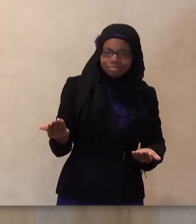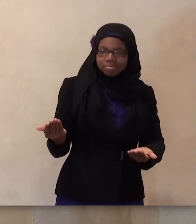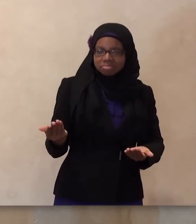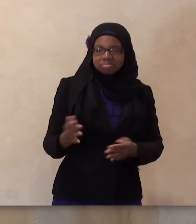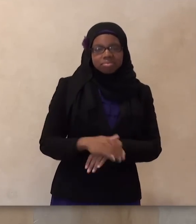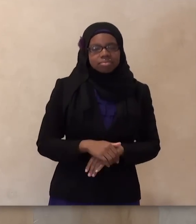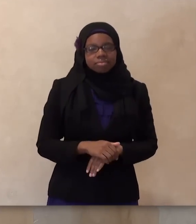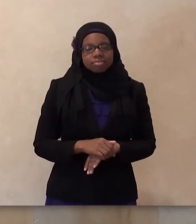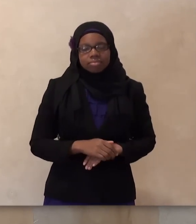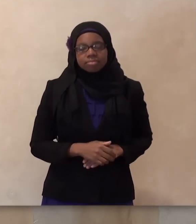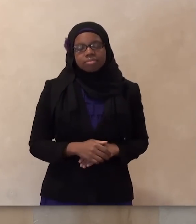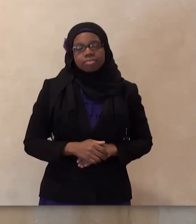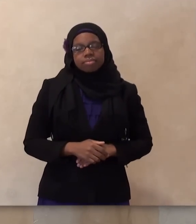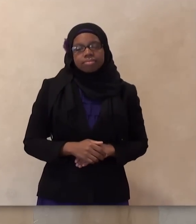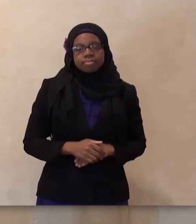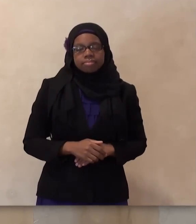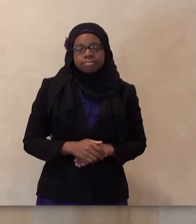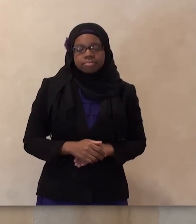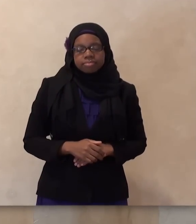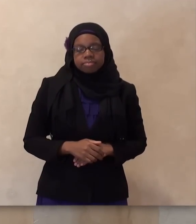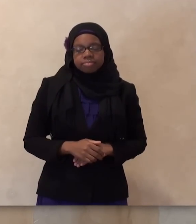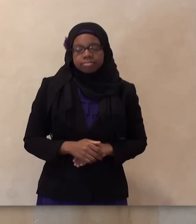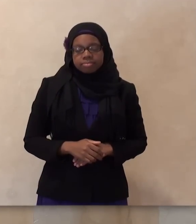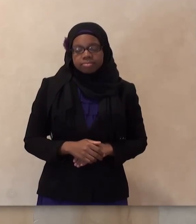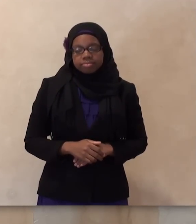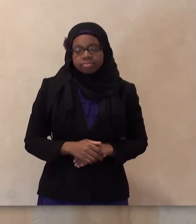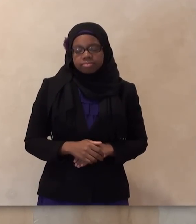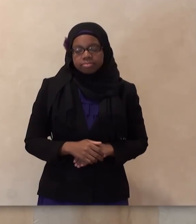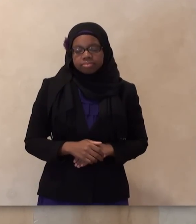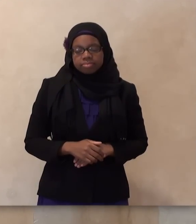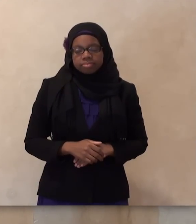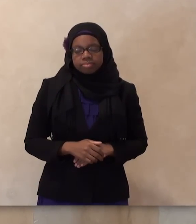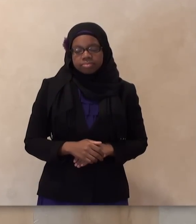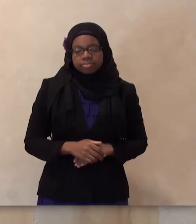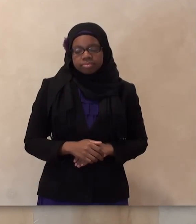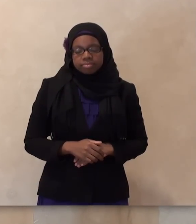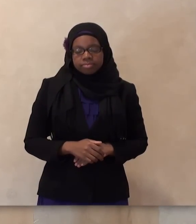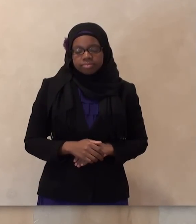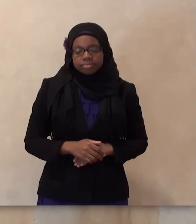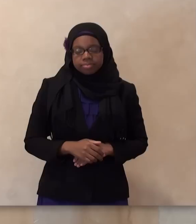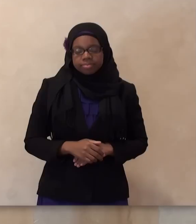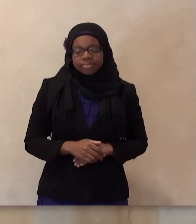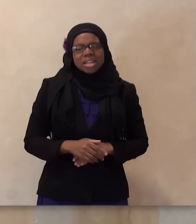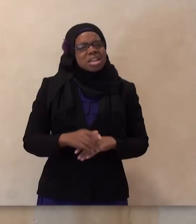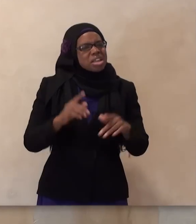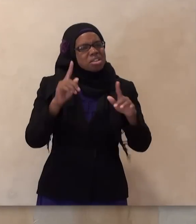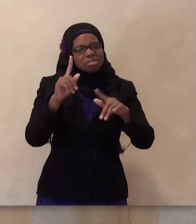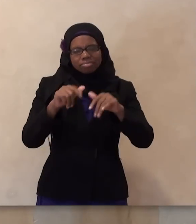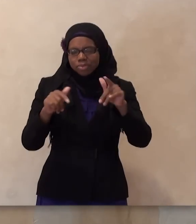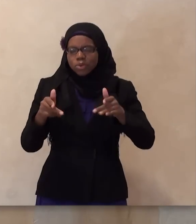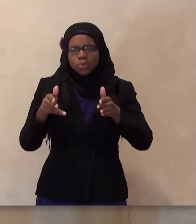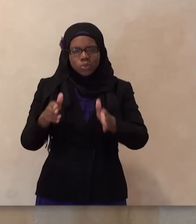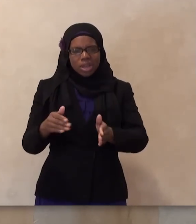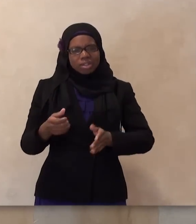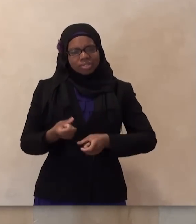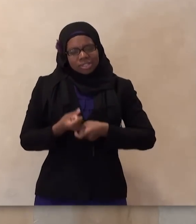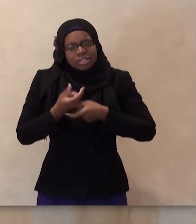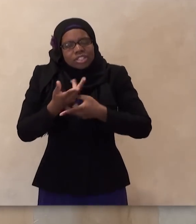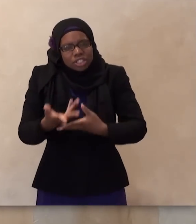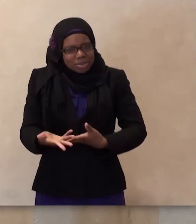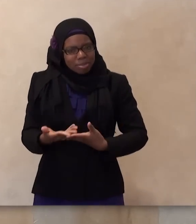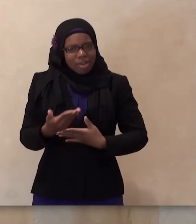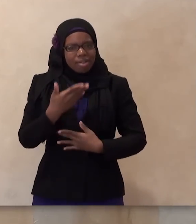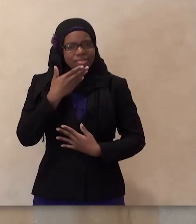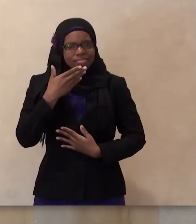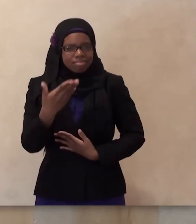things how the thanking or shukr is expressed by human beings. And that is what That is what ulama